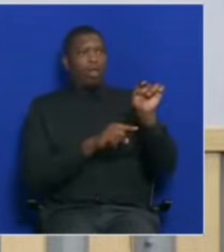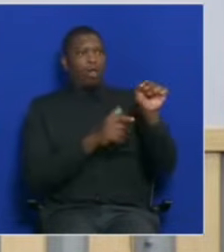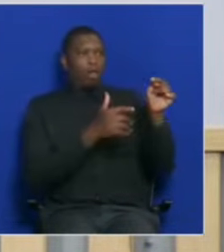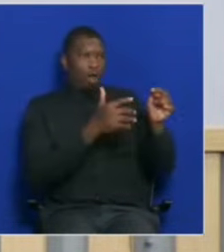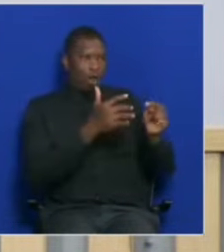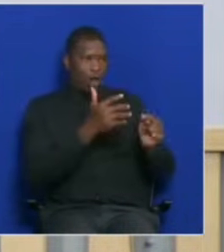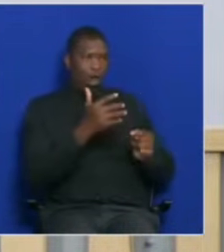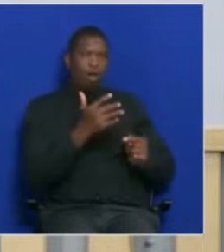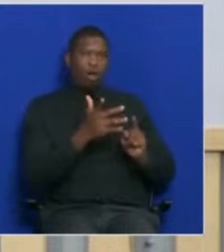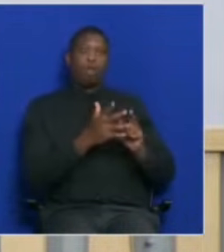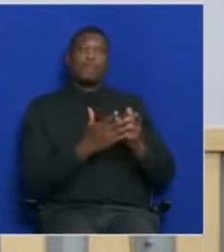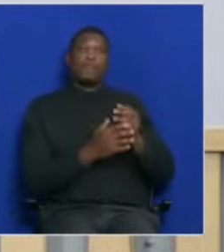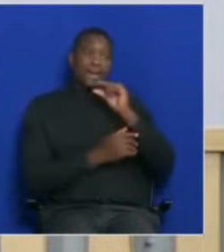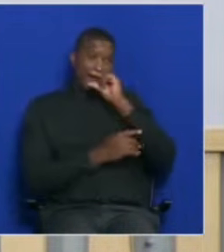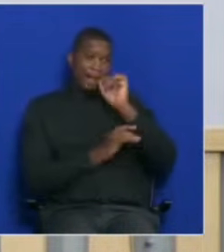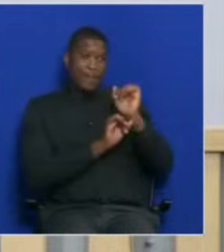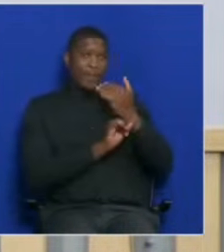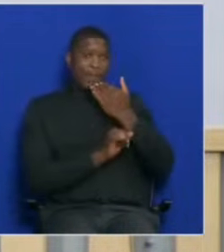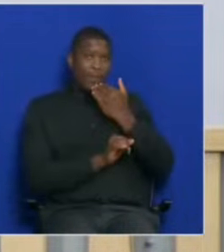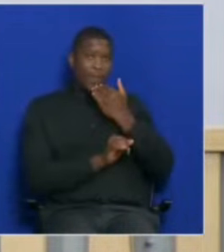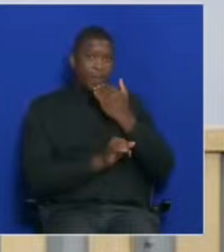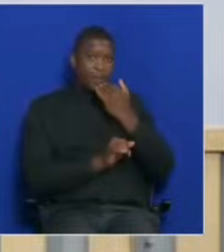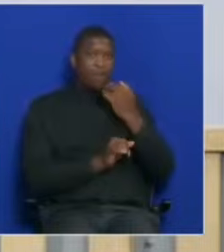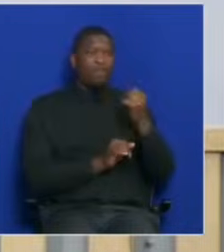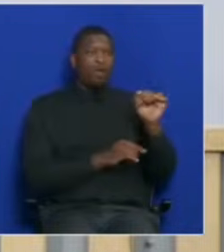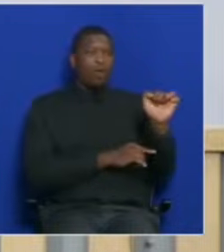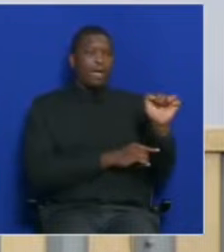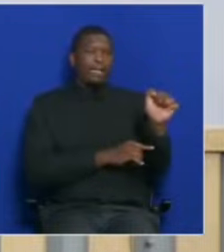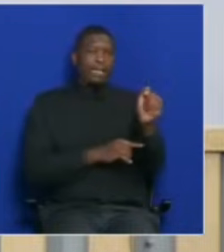called it, duty reassignment of these